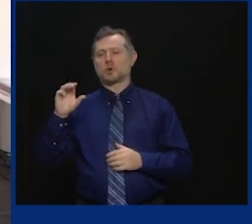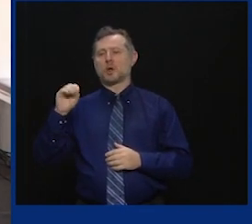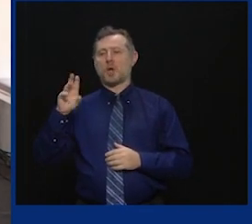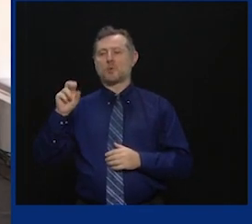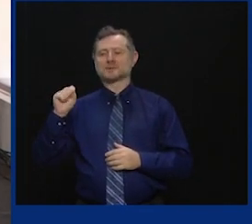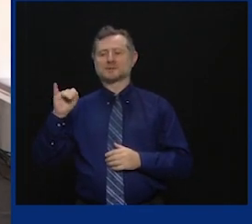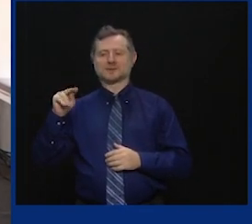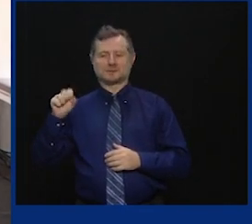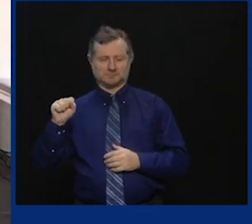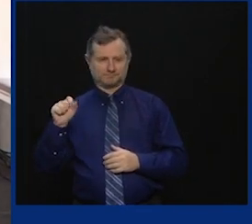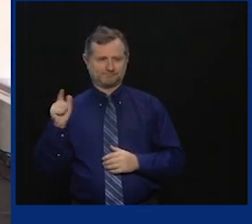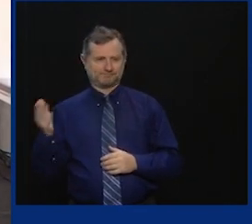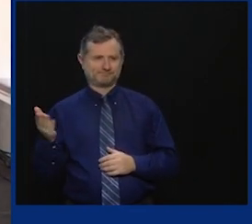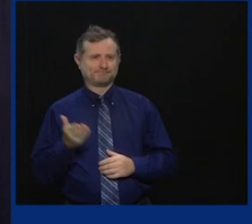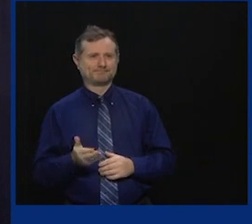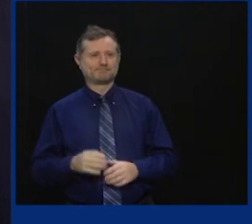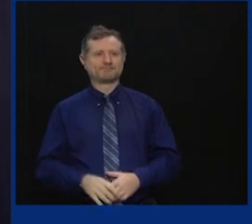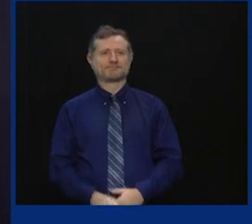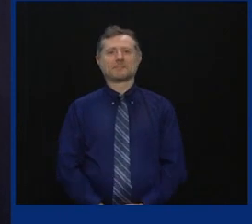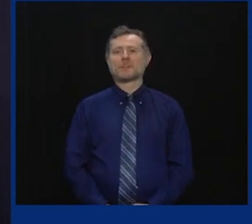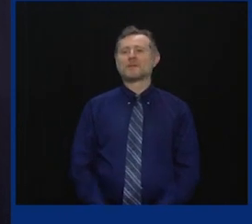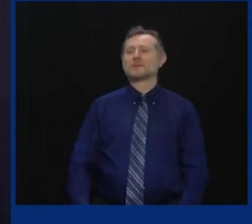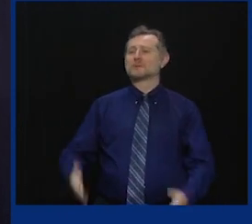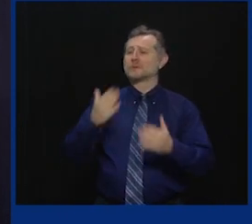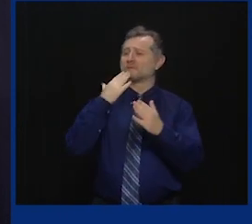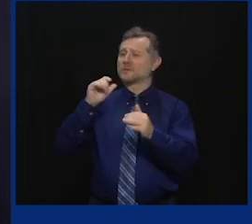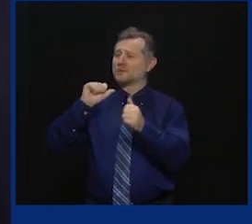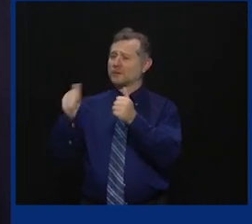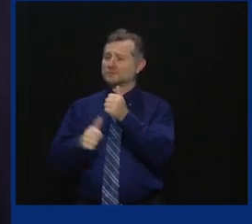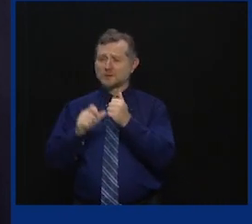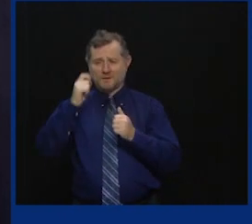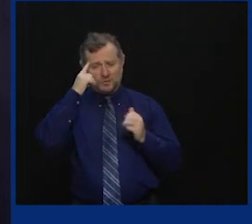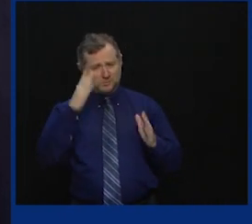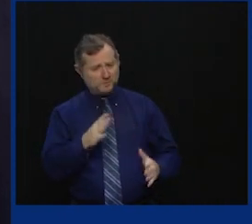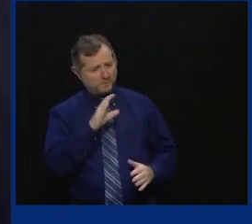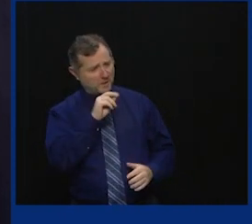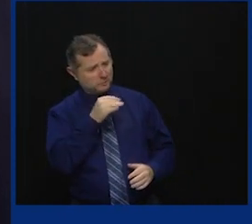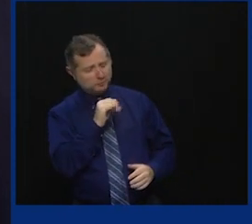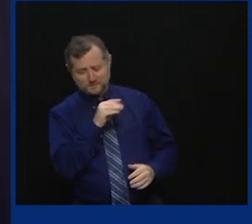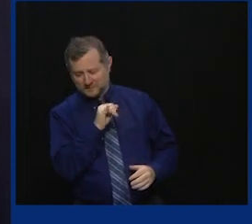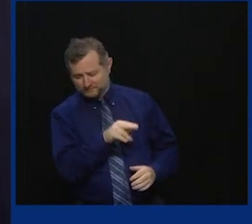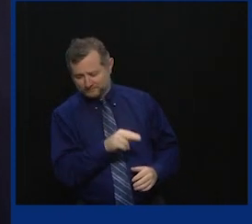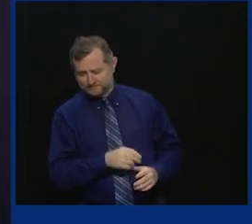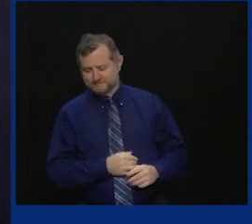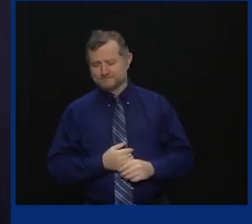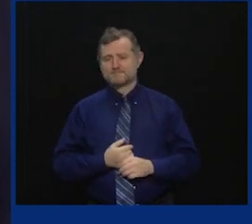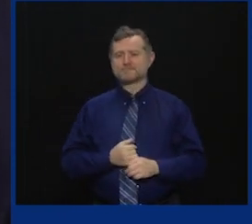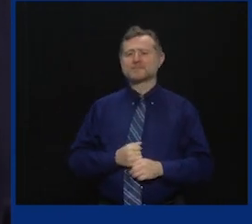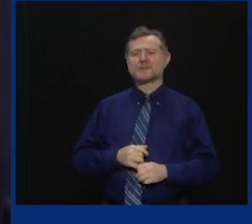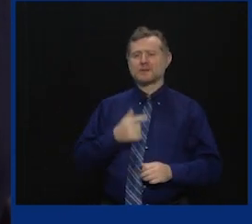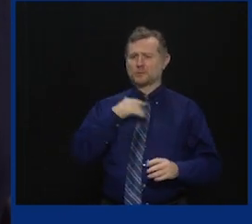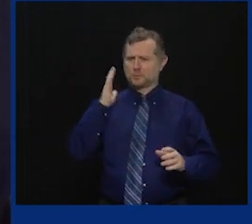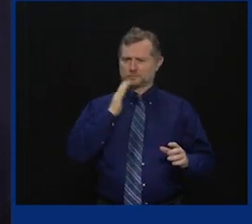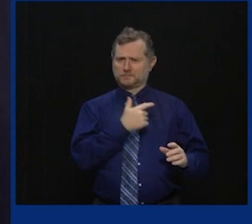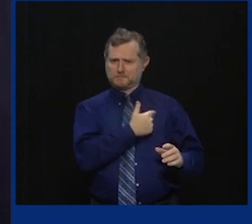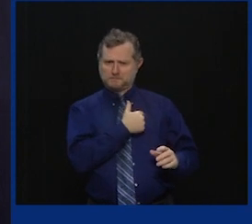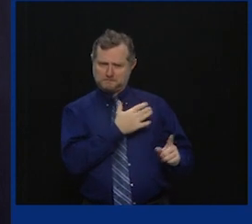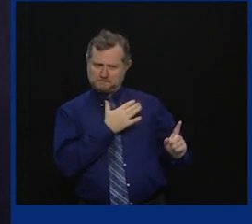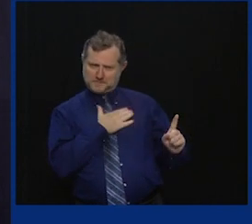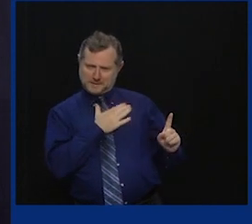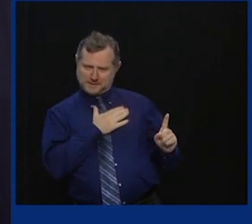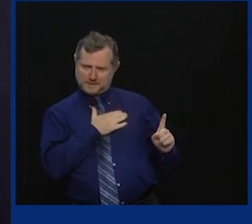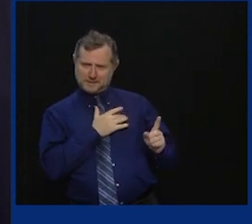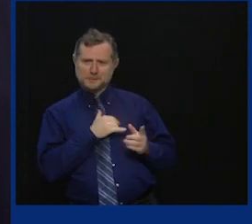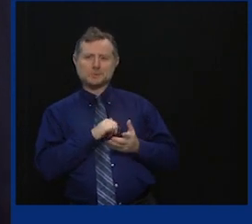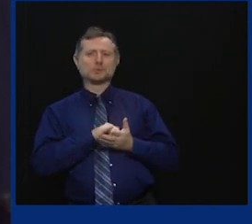Thank you, Lieutenant Governor Brian Benjamin. You know, he used to be mine, But New York State will be